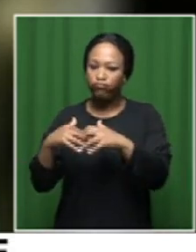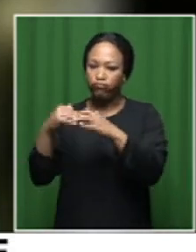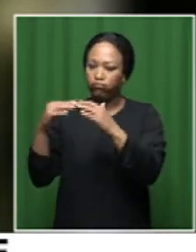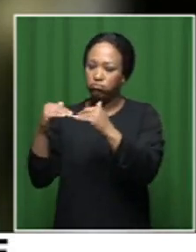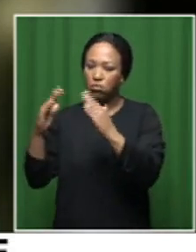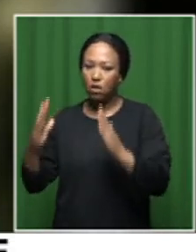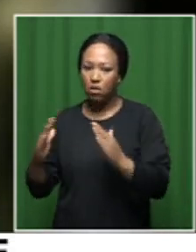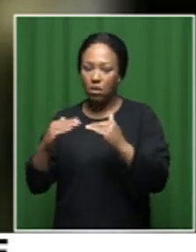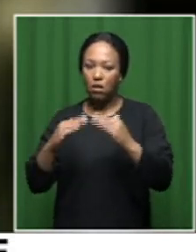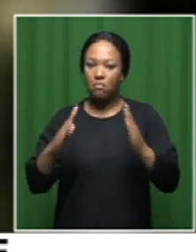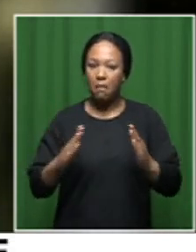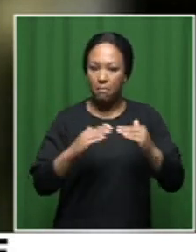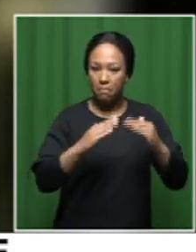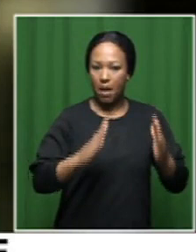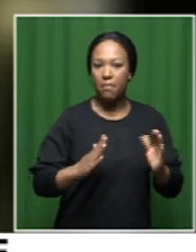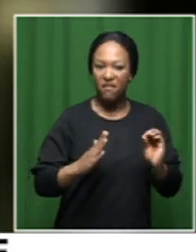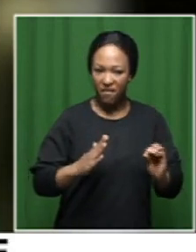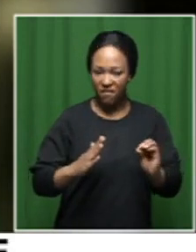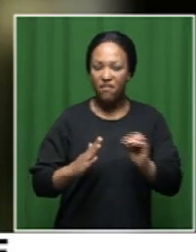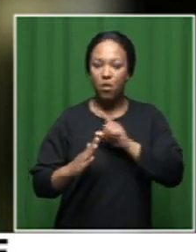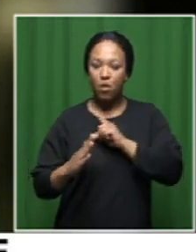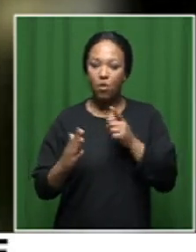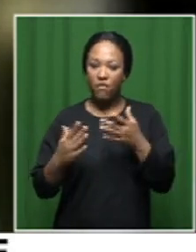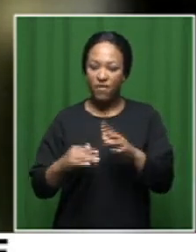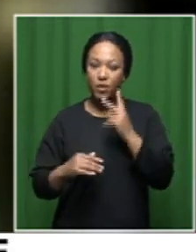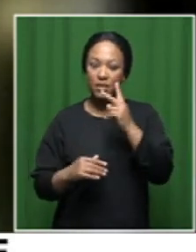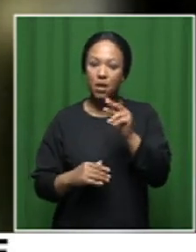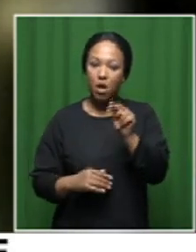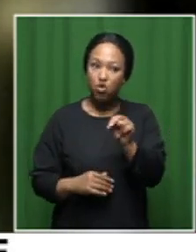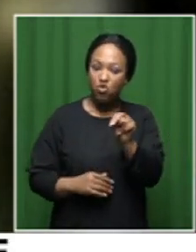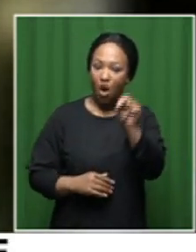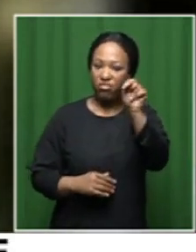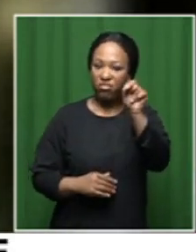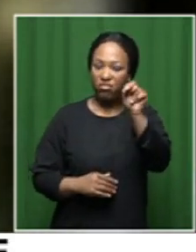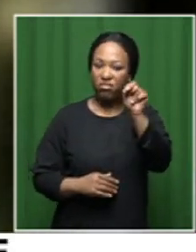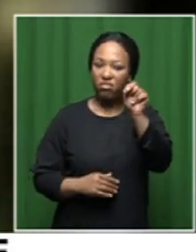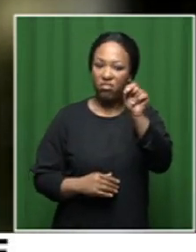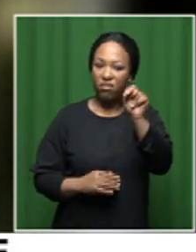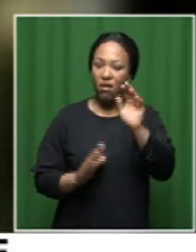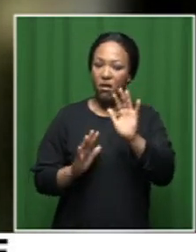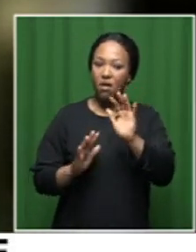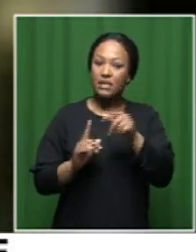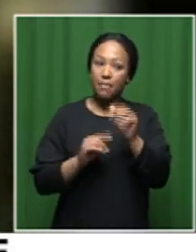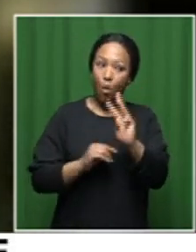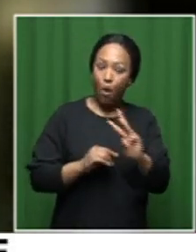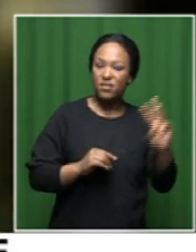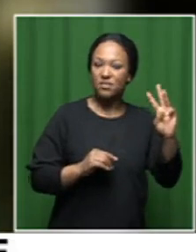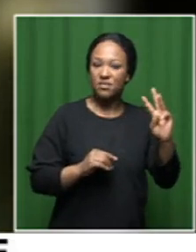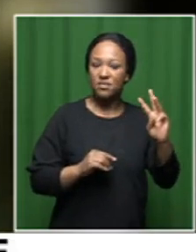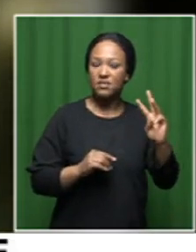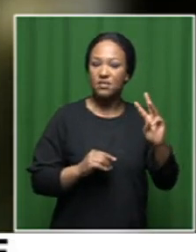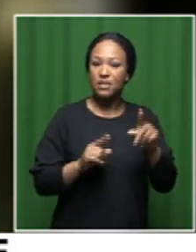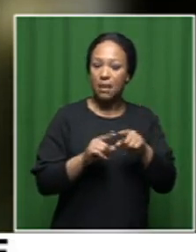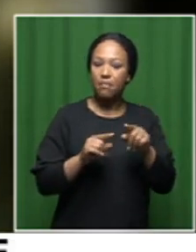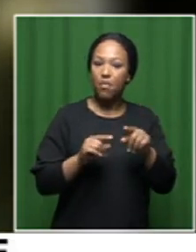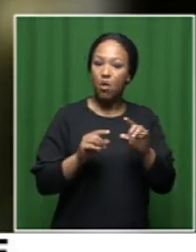occurring a lot at the moment. We're seeing up in the northern suburbs, up the west coast, and even some sort of West Australia area, lots